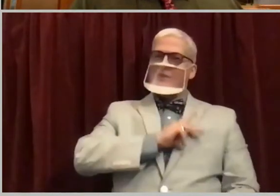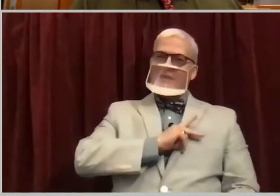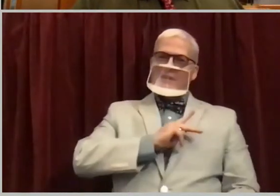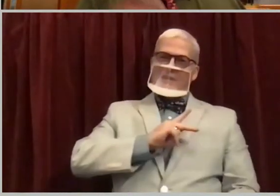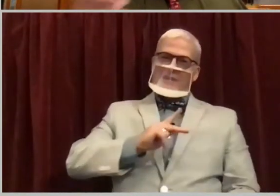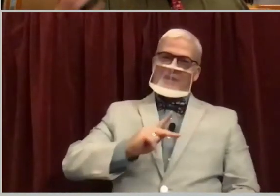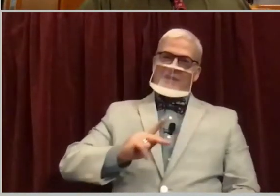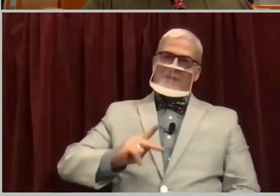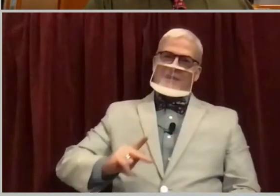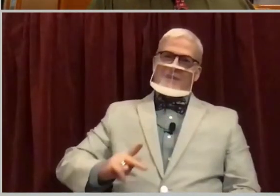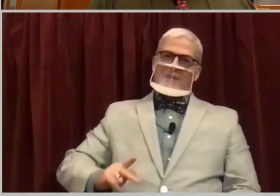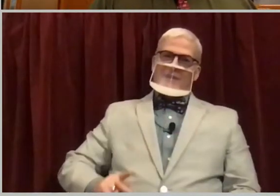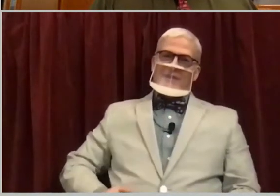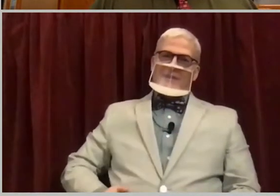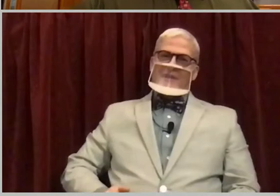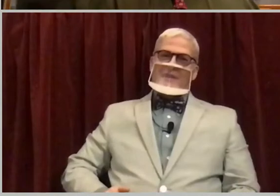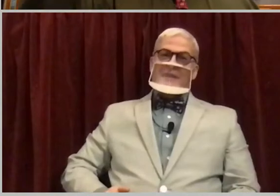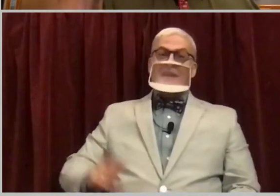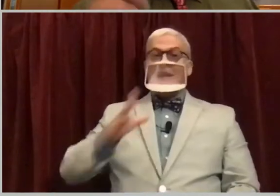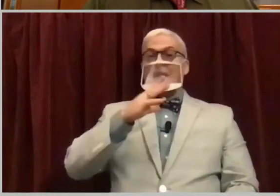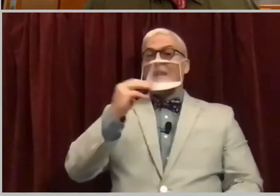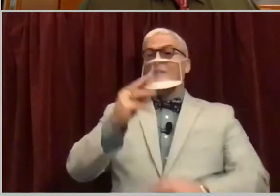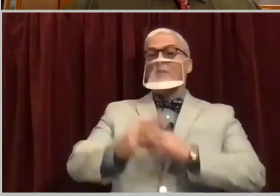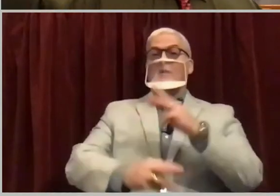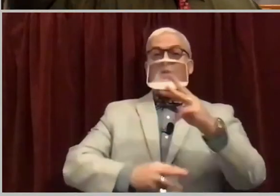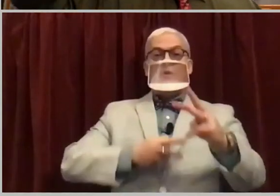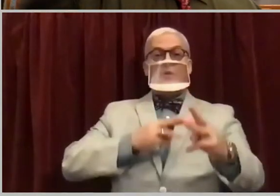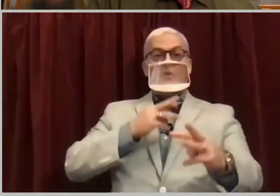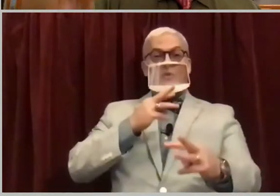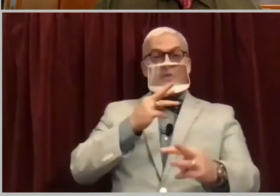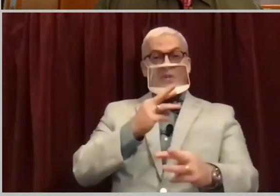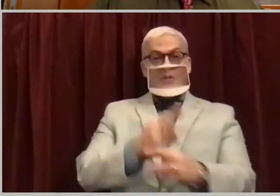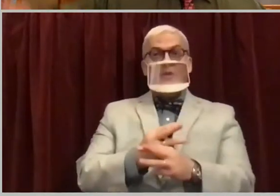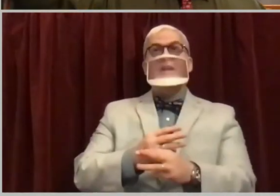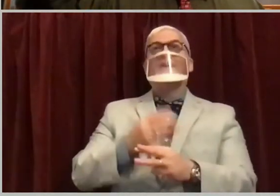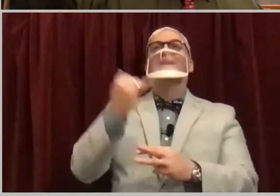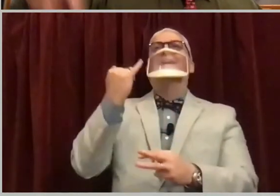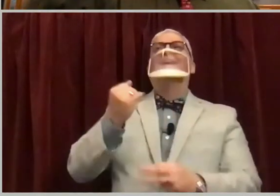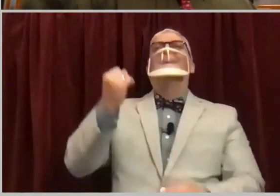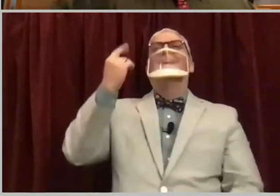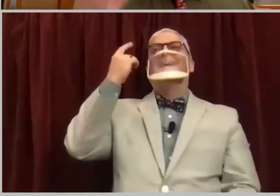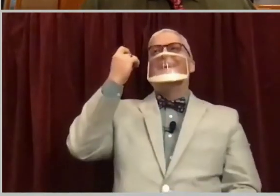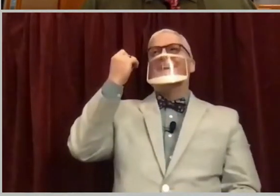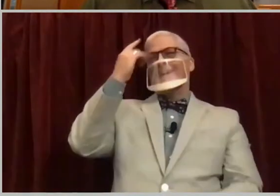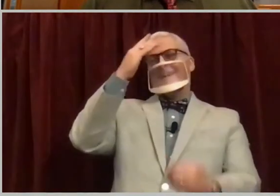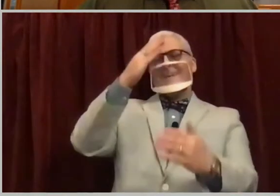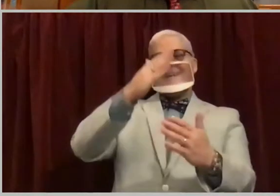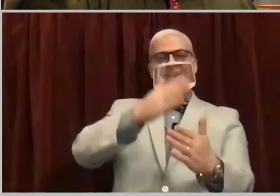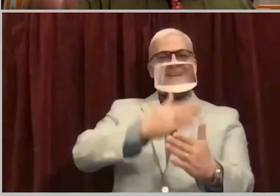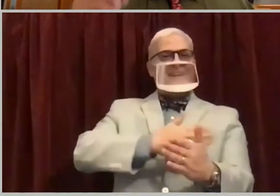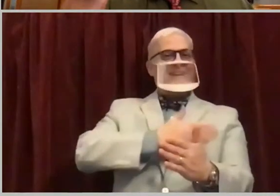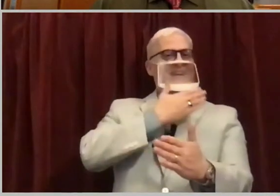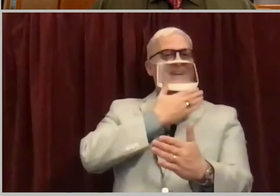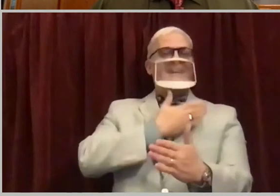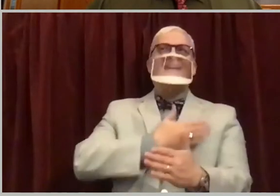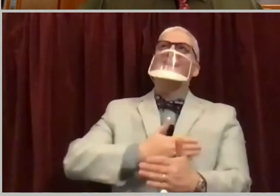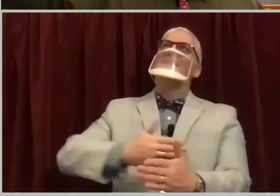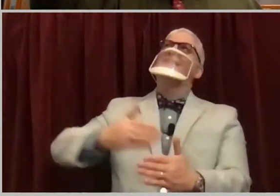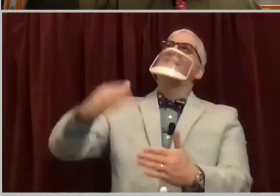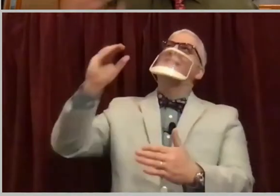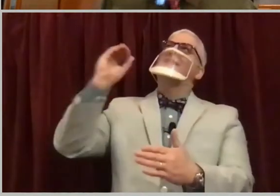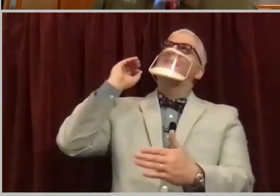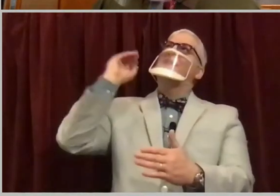their King, and the whole world send back the